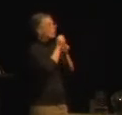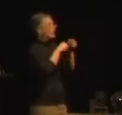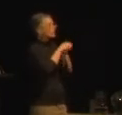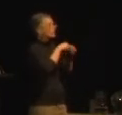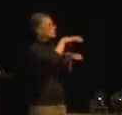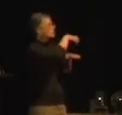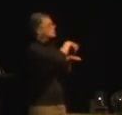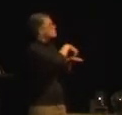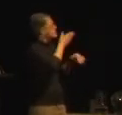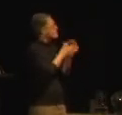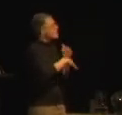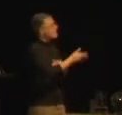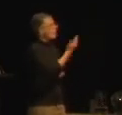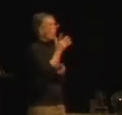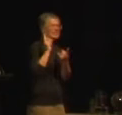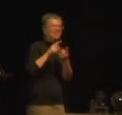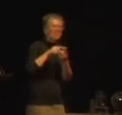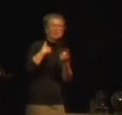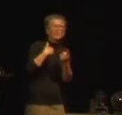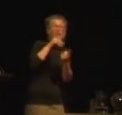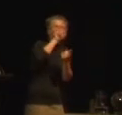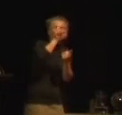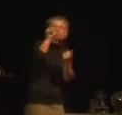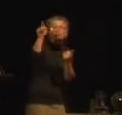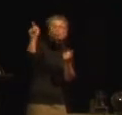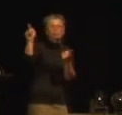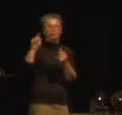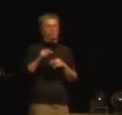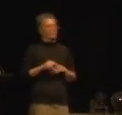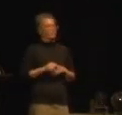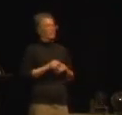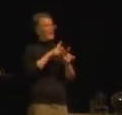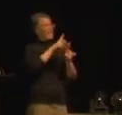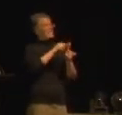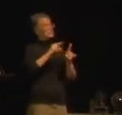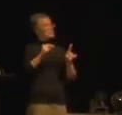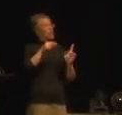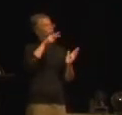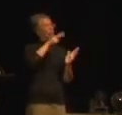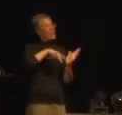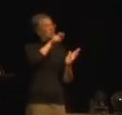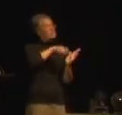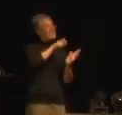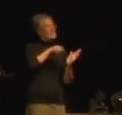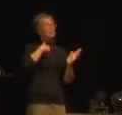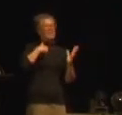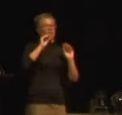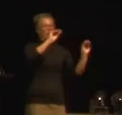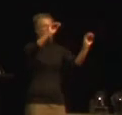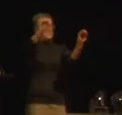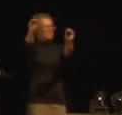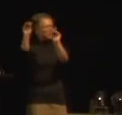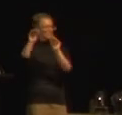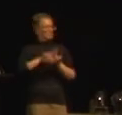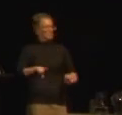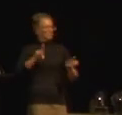literacy issue, and I think it's really part of our job to teach these digital literacies. So we've tried to take a three-pronged approach. We're continuing to build and